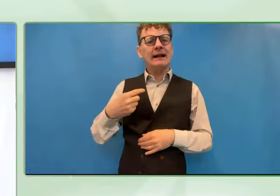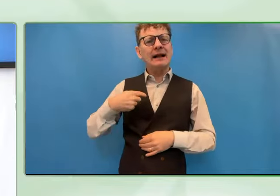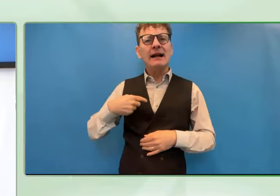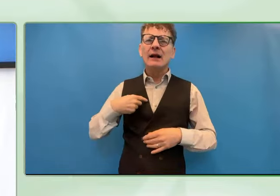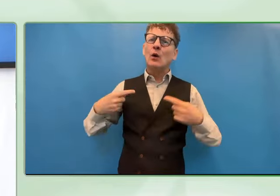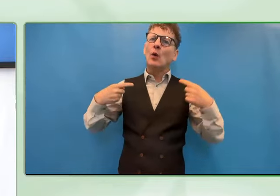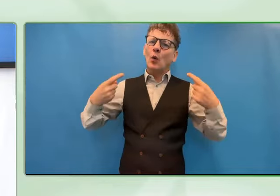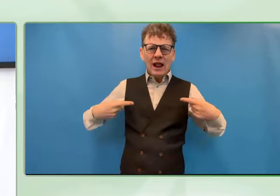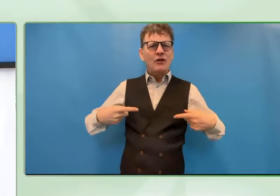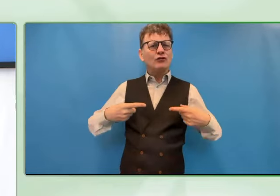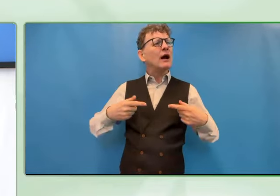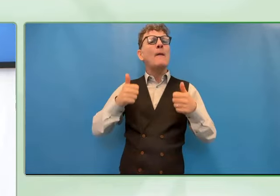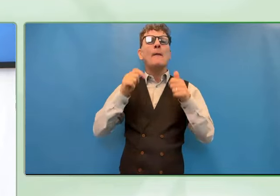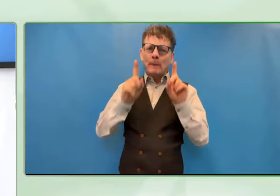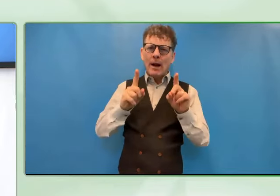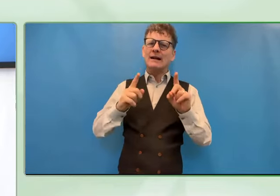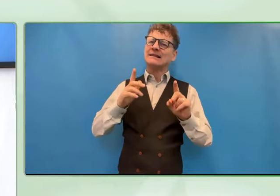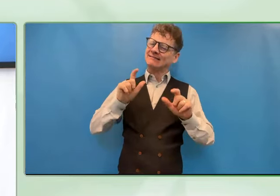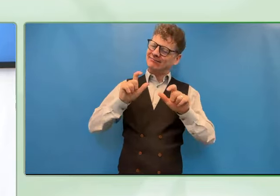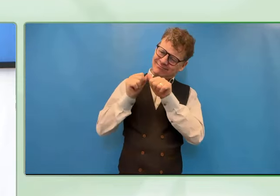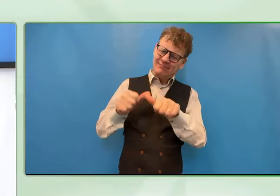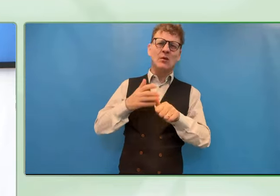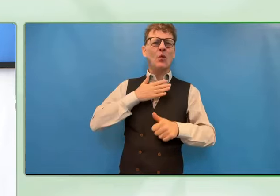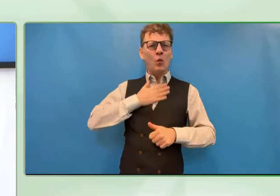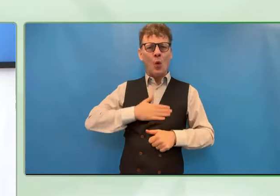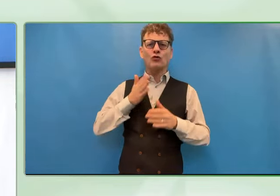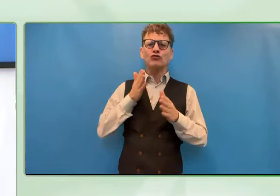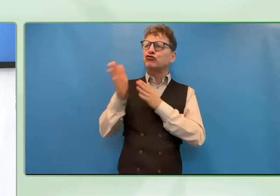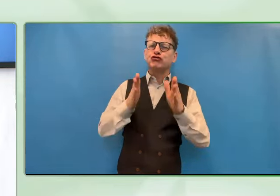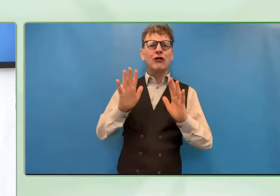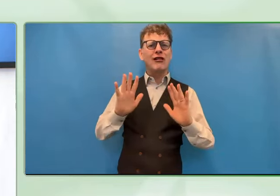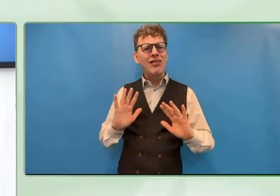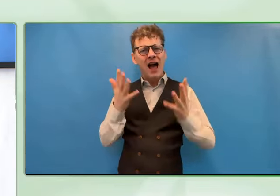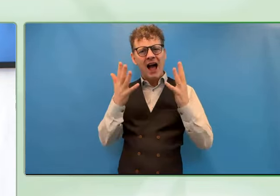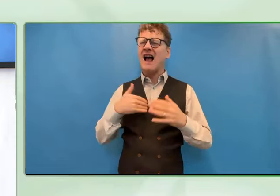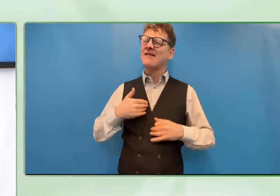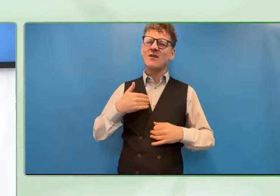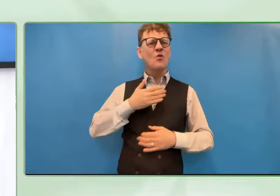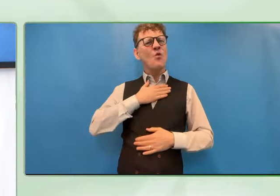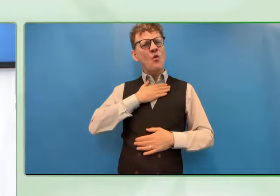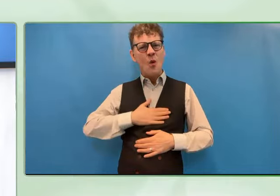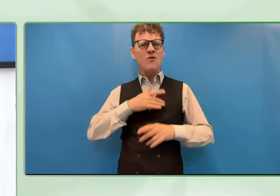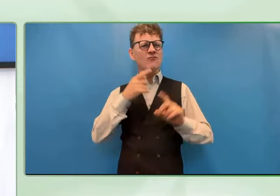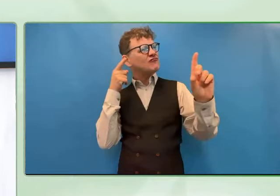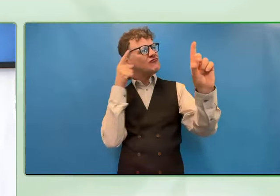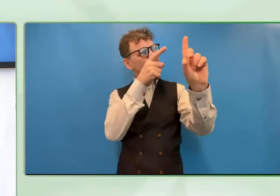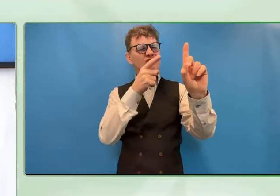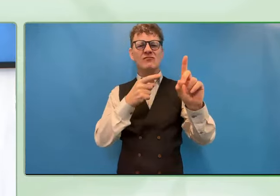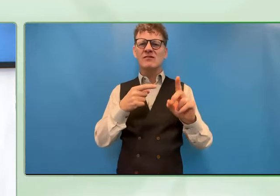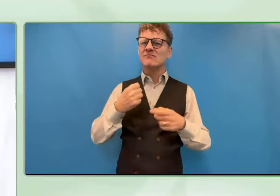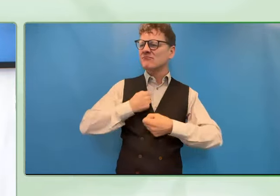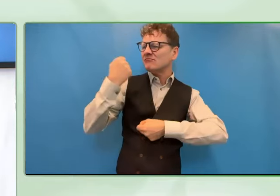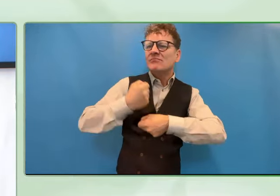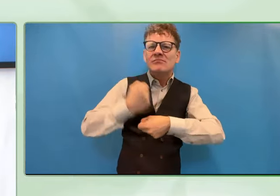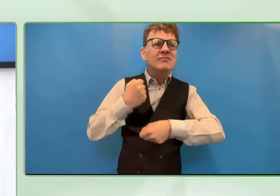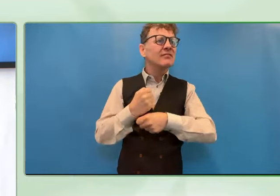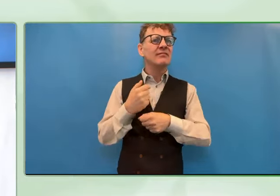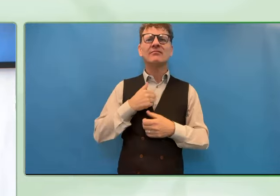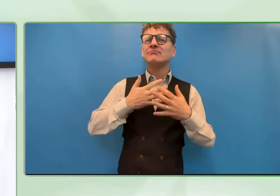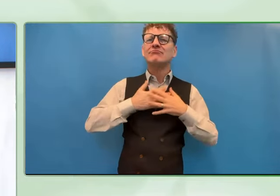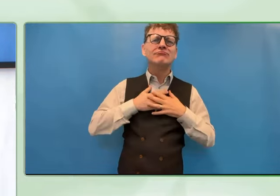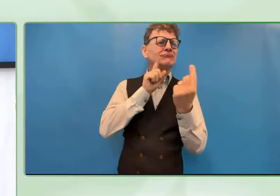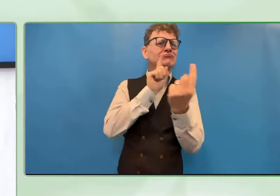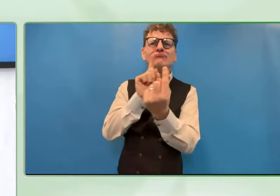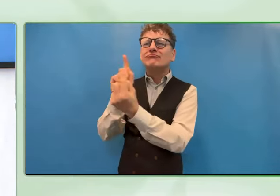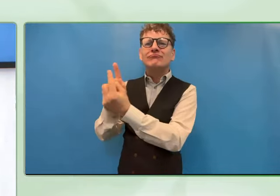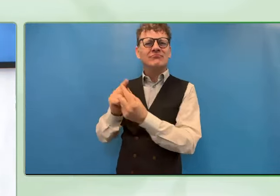life. If I'm a very ambitious person, I want to go pursue my career. I love going out, meeting people. I want to do that. I